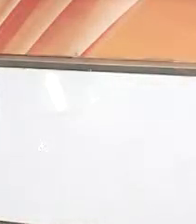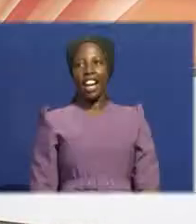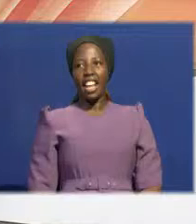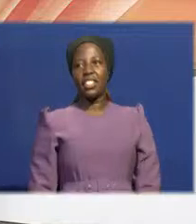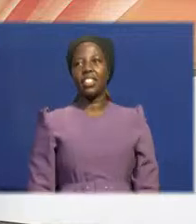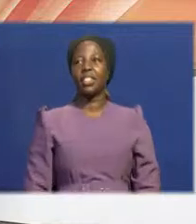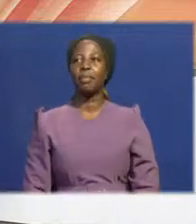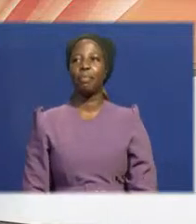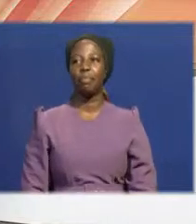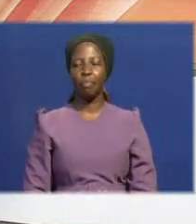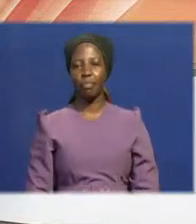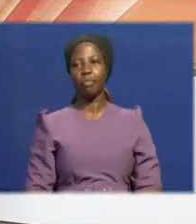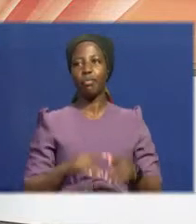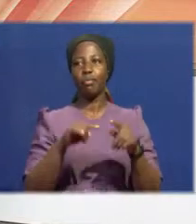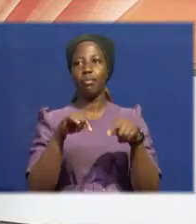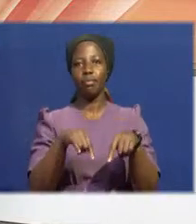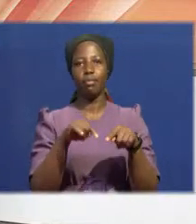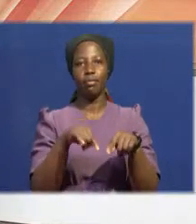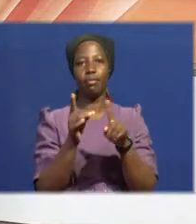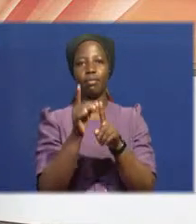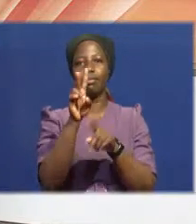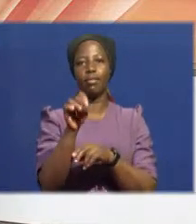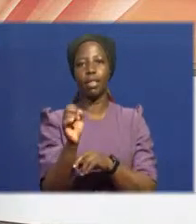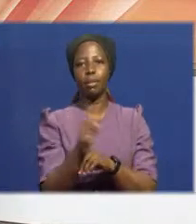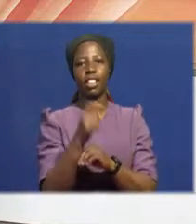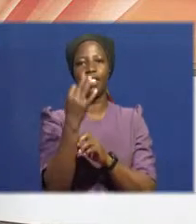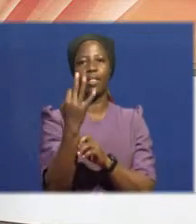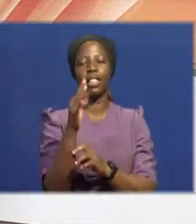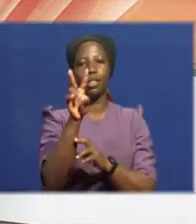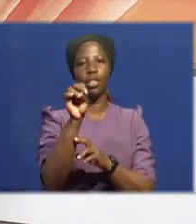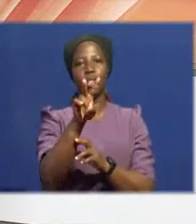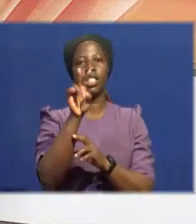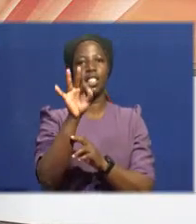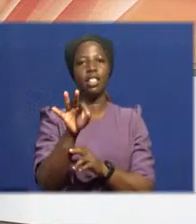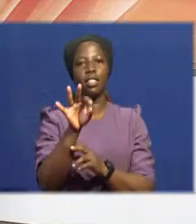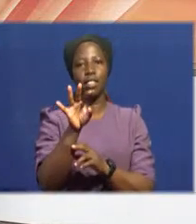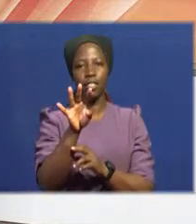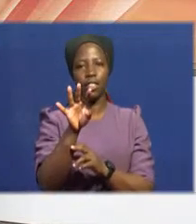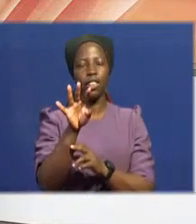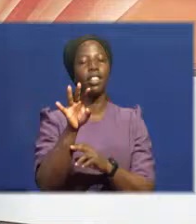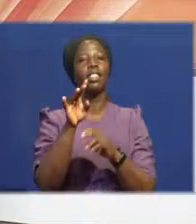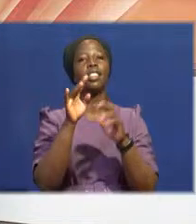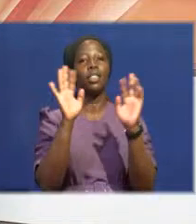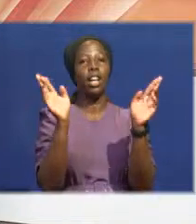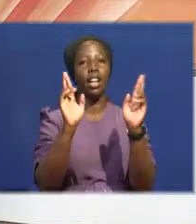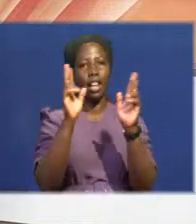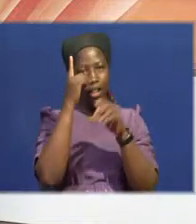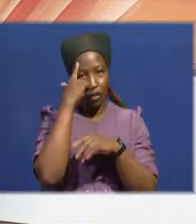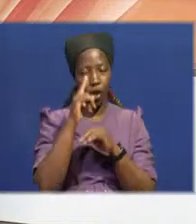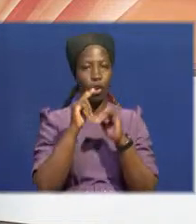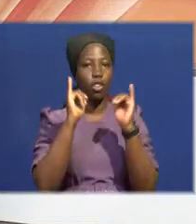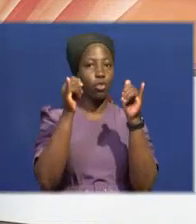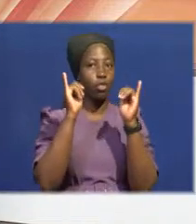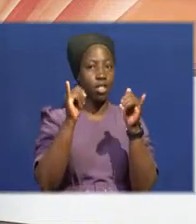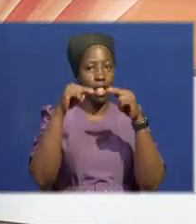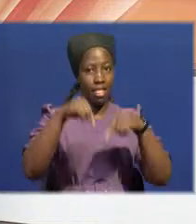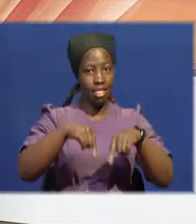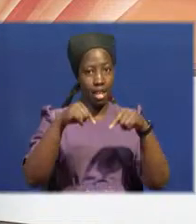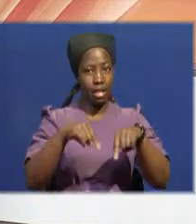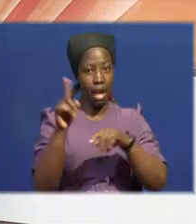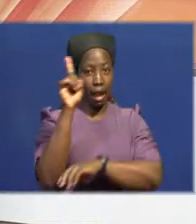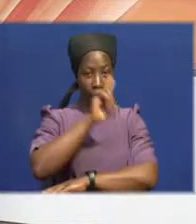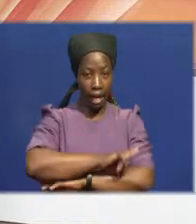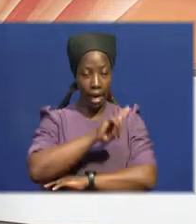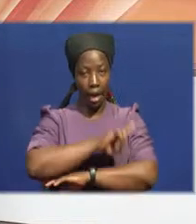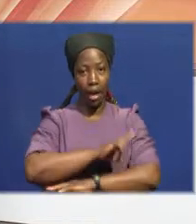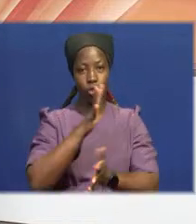Well, it is the 20th of March 2024, and you're just in time for KBC's lunchtime news on this fateful day. And of course, we're